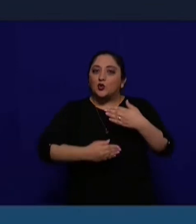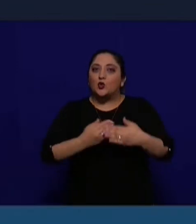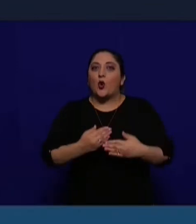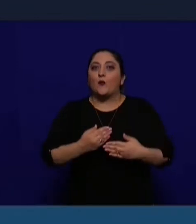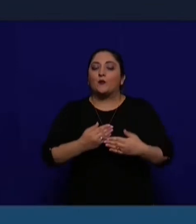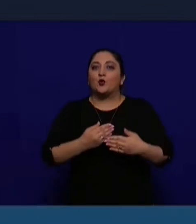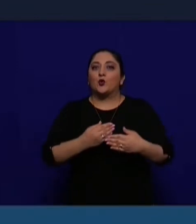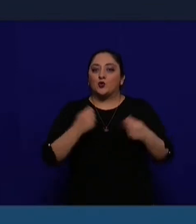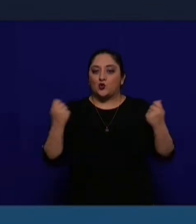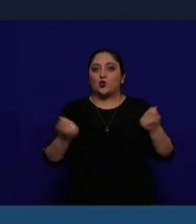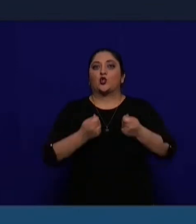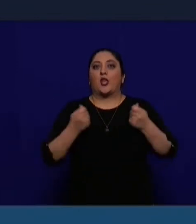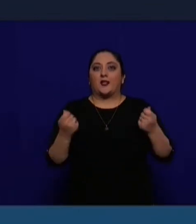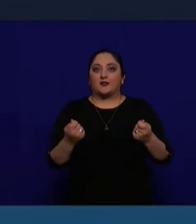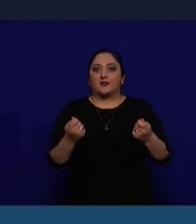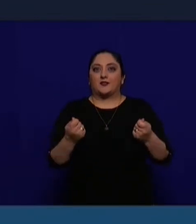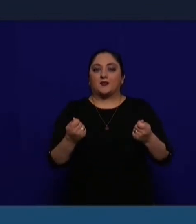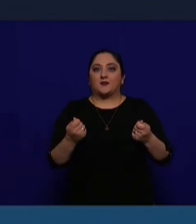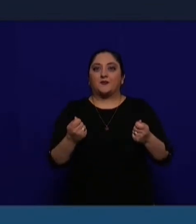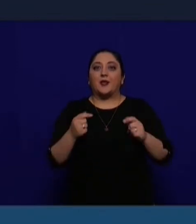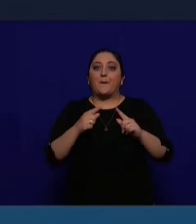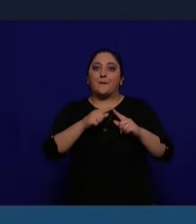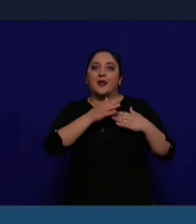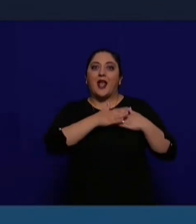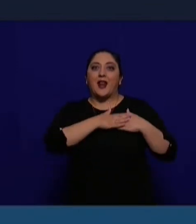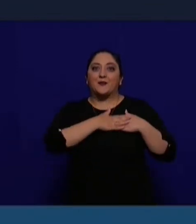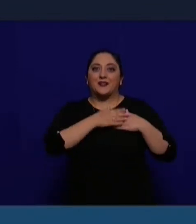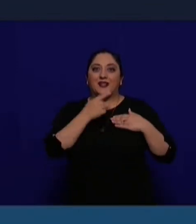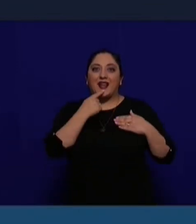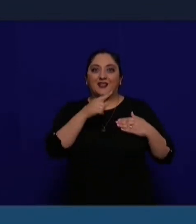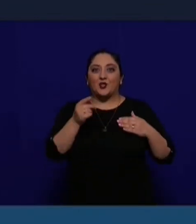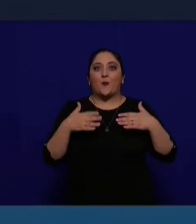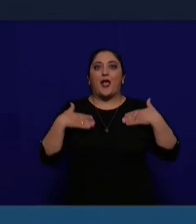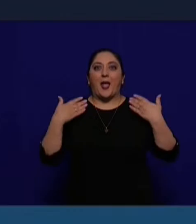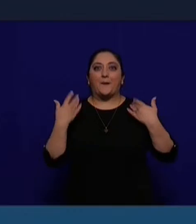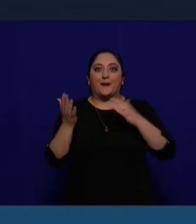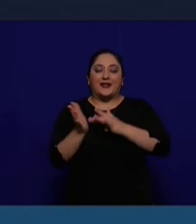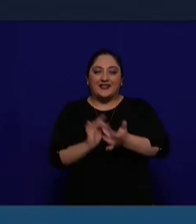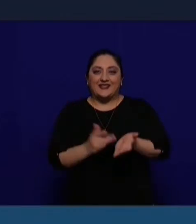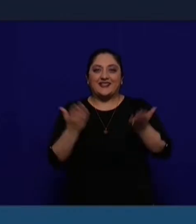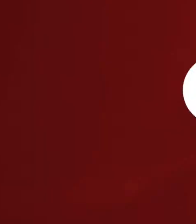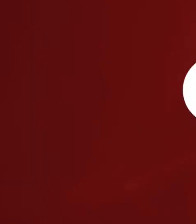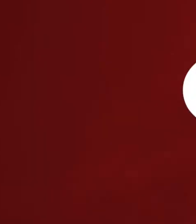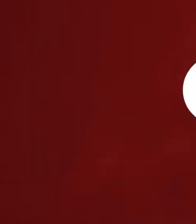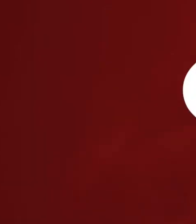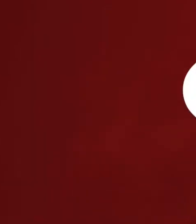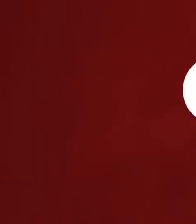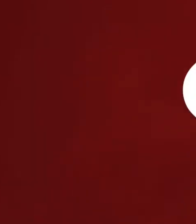baxxi. U minn hawn minn qalbi nixtieq nawgura wkoll lejt it-tajjeb lil kulħadd. Grazzi.